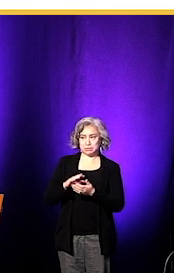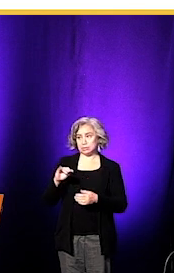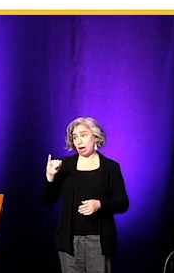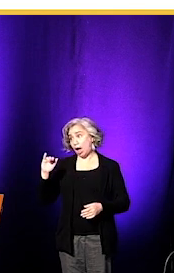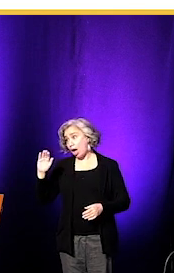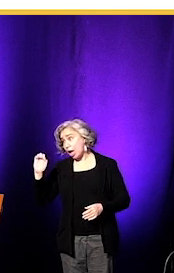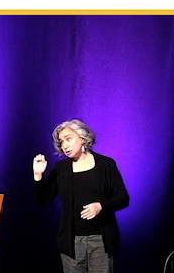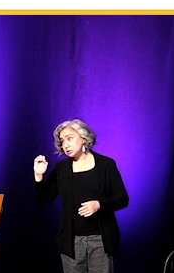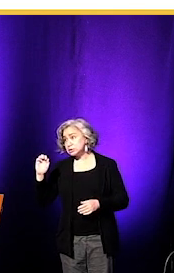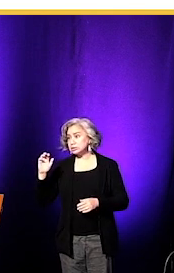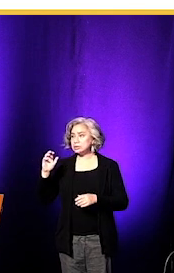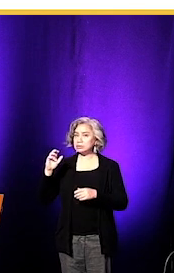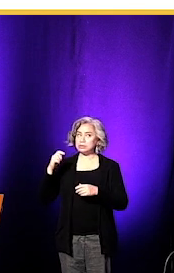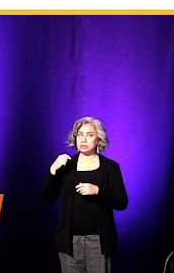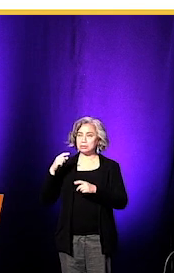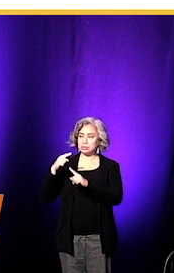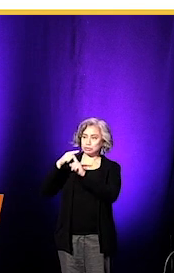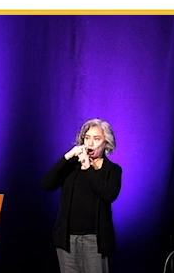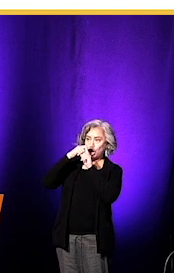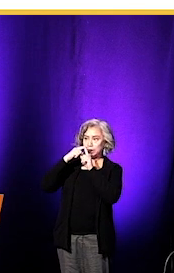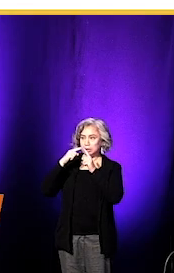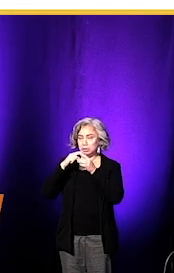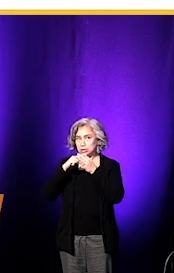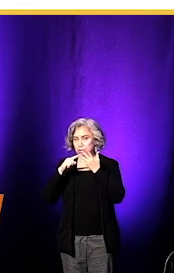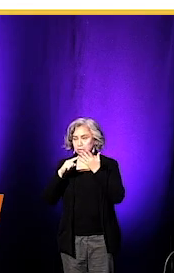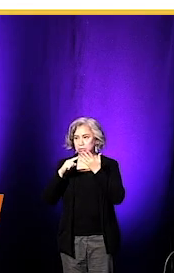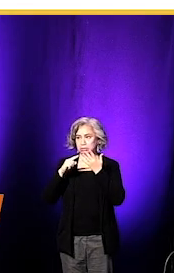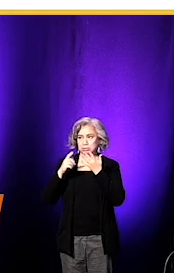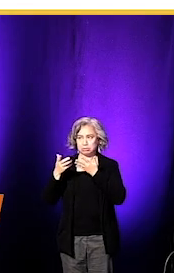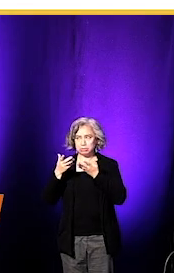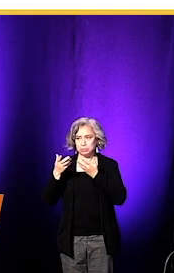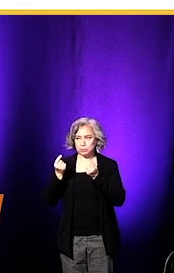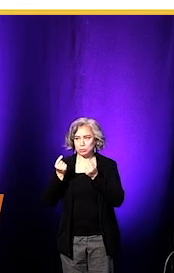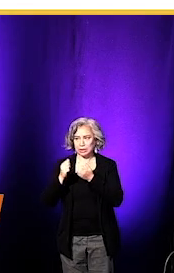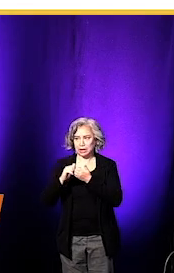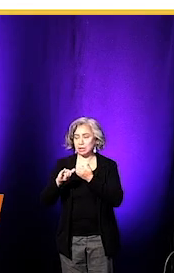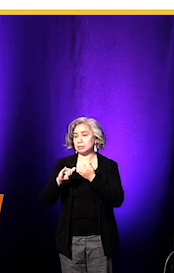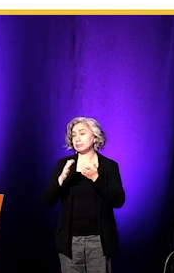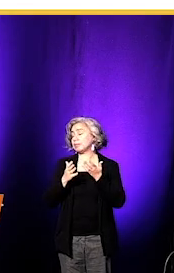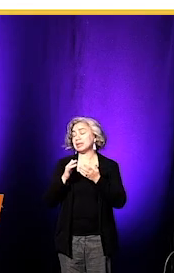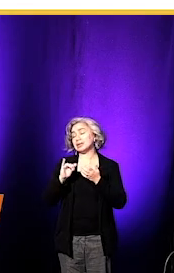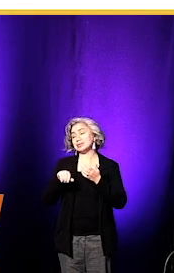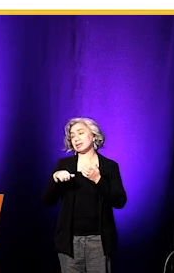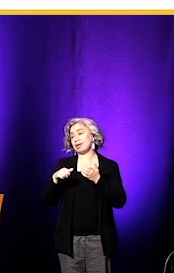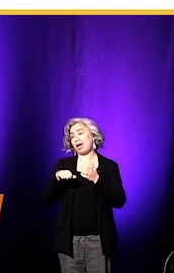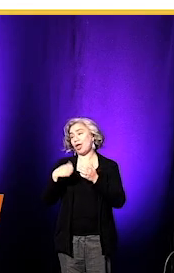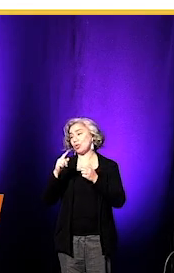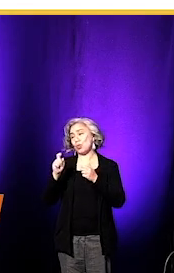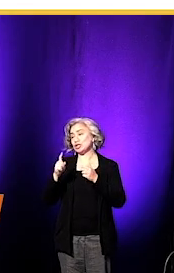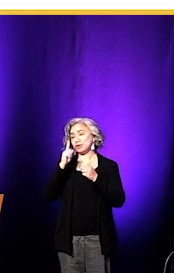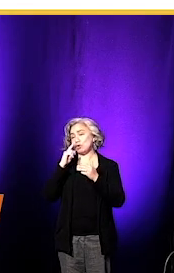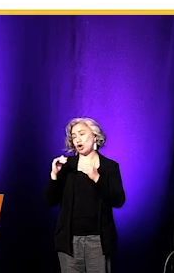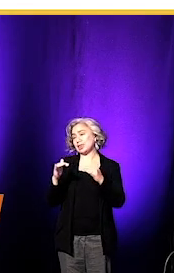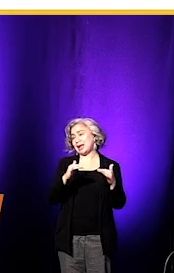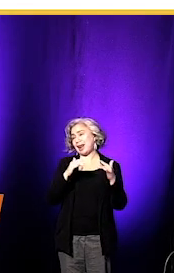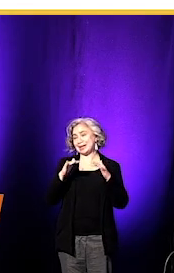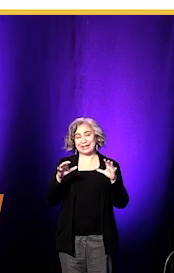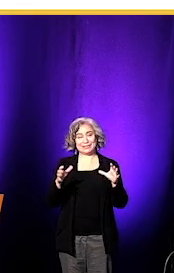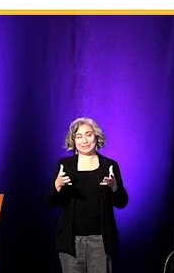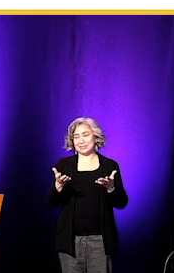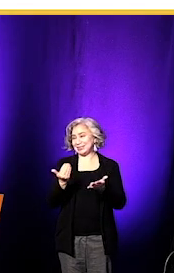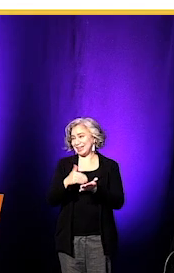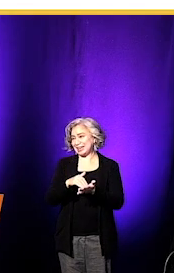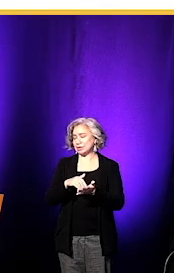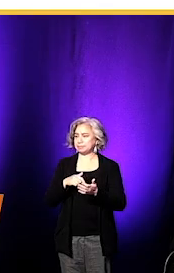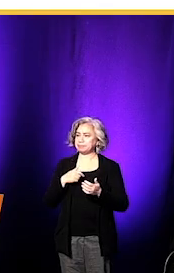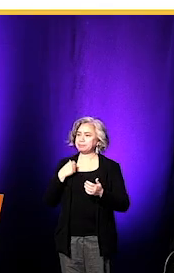a target, and how design-wise we could, and maybe this is another collective question of, like, thinking about, like, I'm teaching a